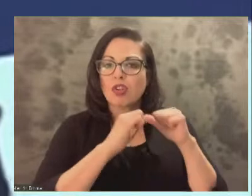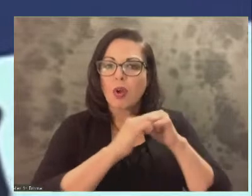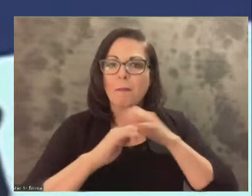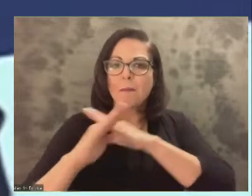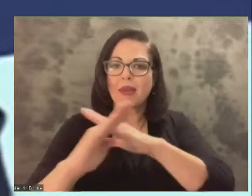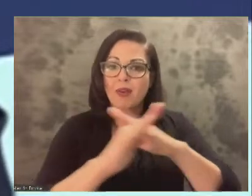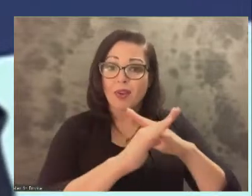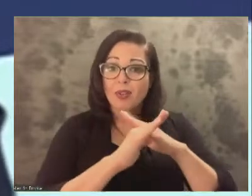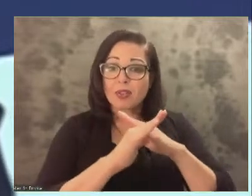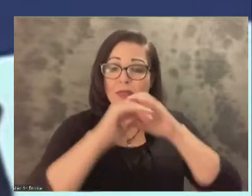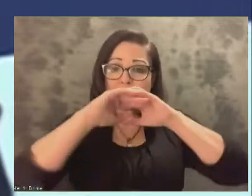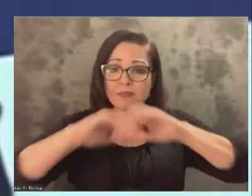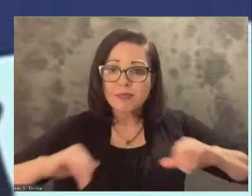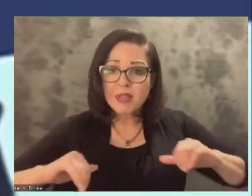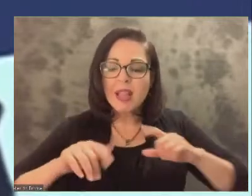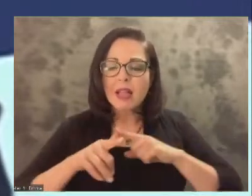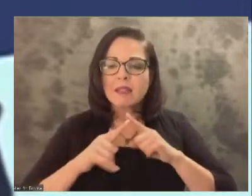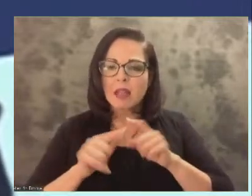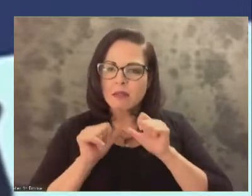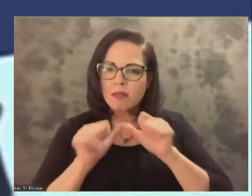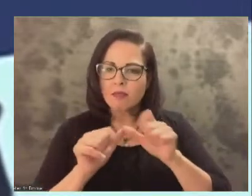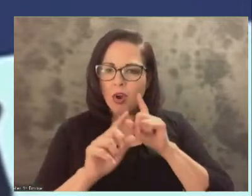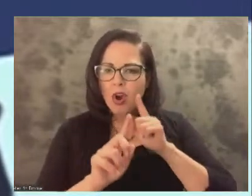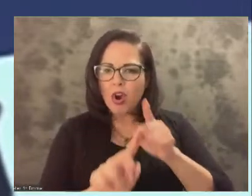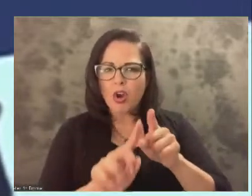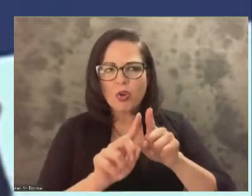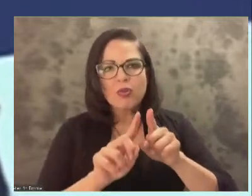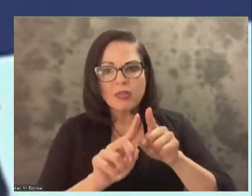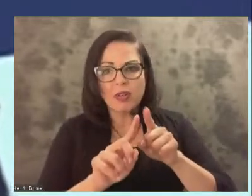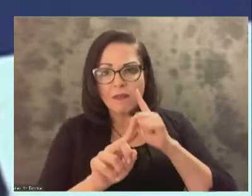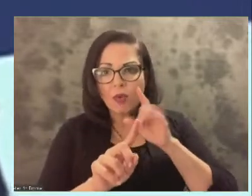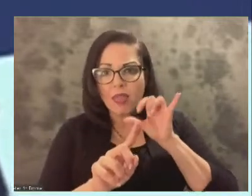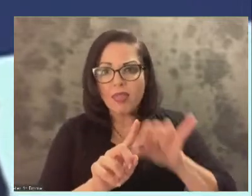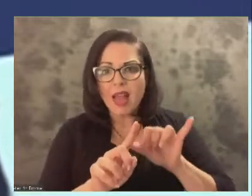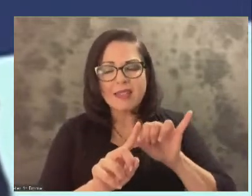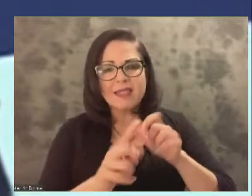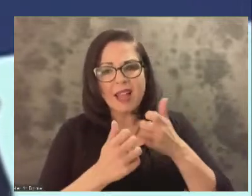mitigate against the pandemic's far-reaching efforts.